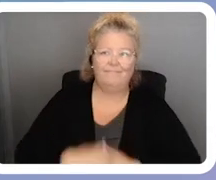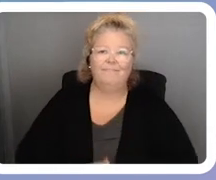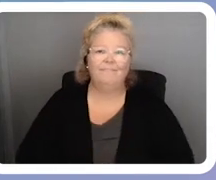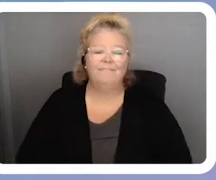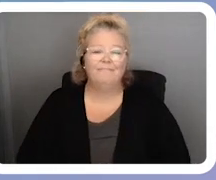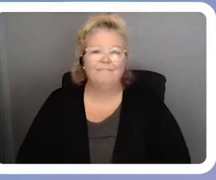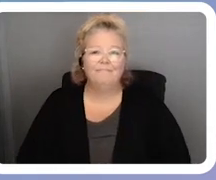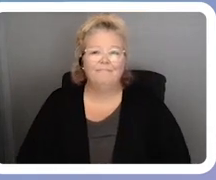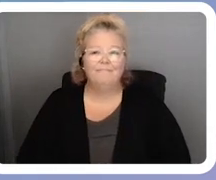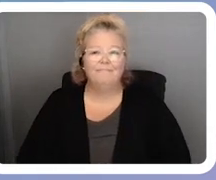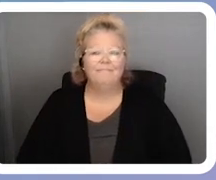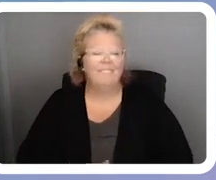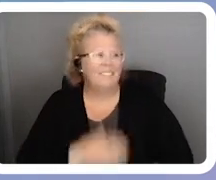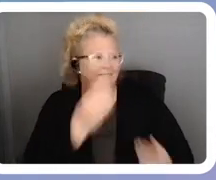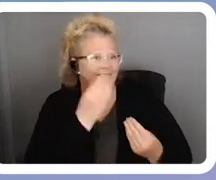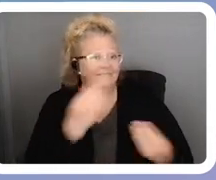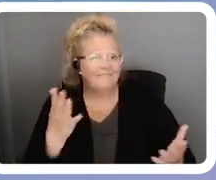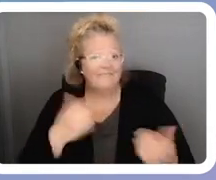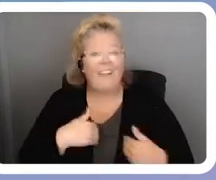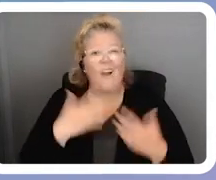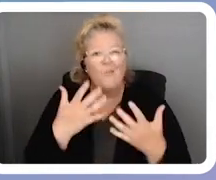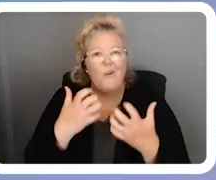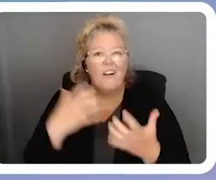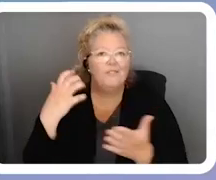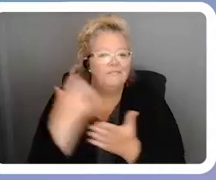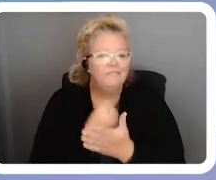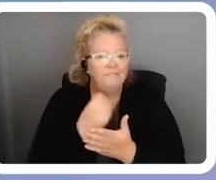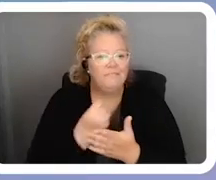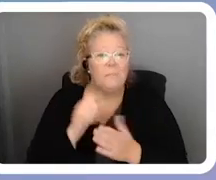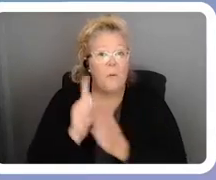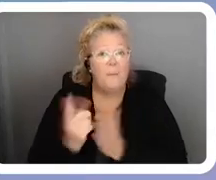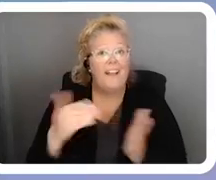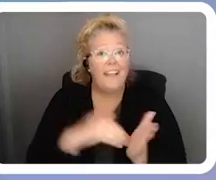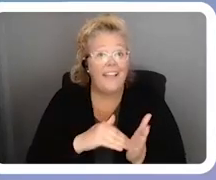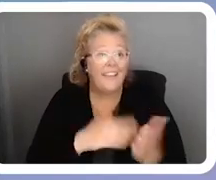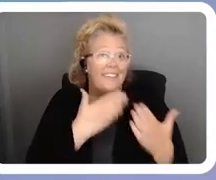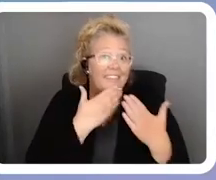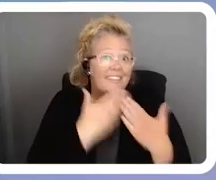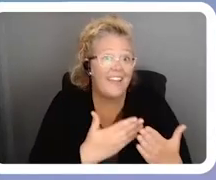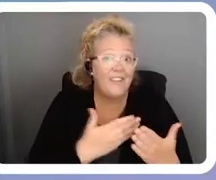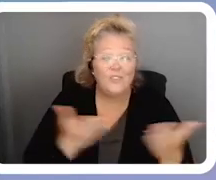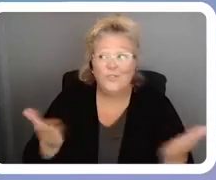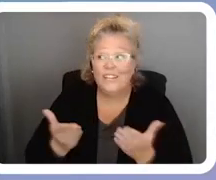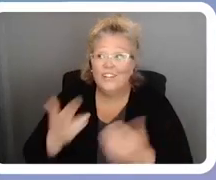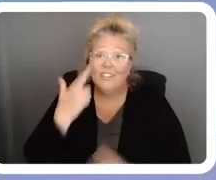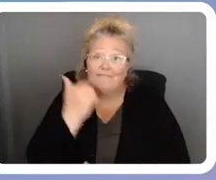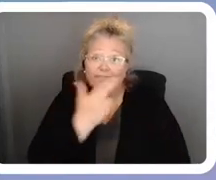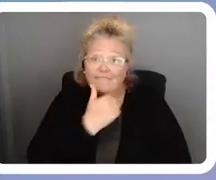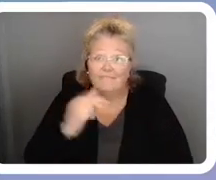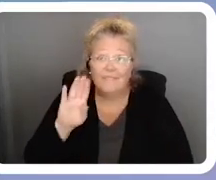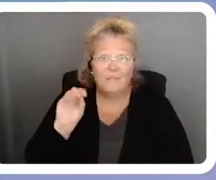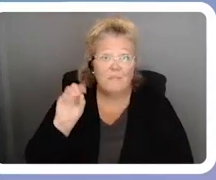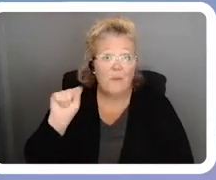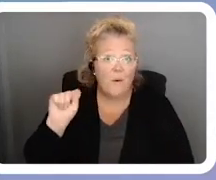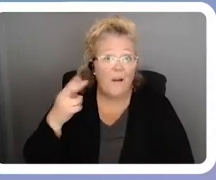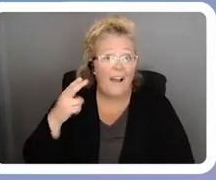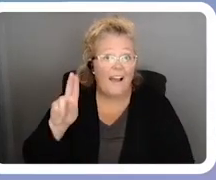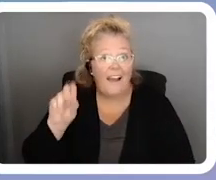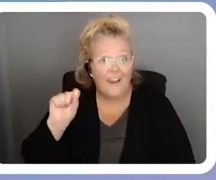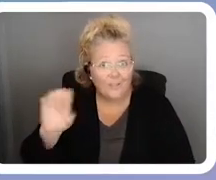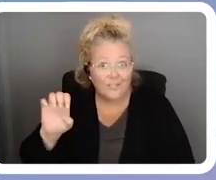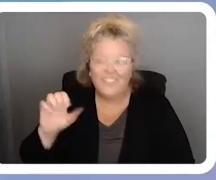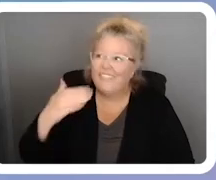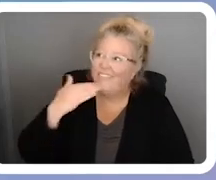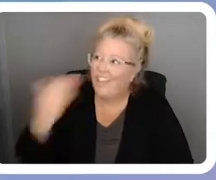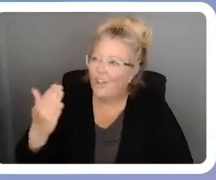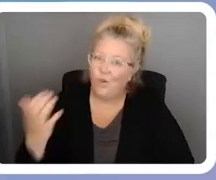All right, well, everybody, I just want to take a moment and again express our thanks to everyone at the Boathouse for being such an amazing employer partner with